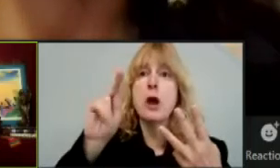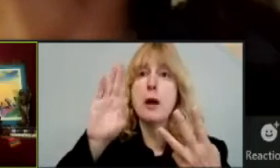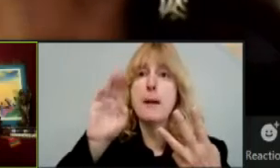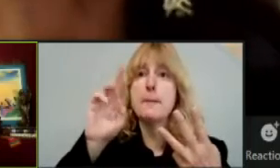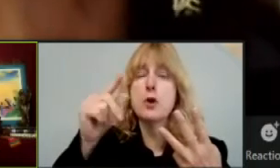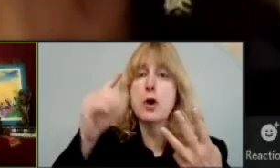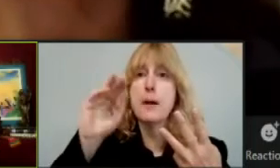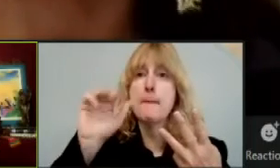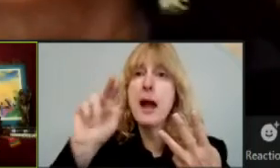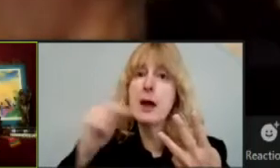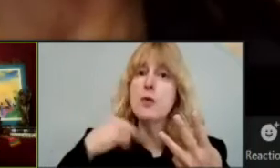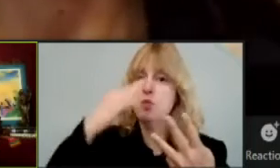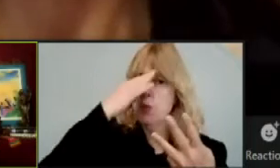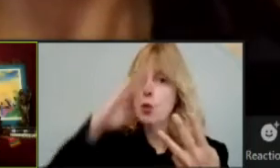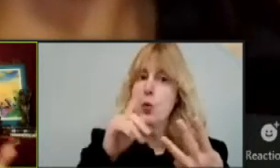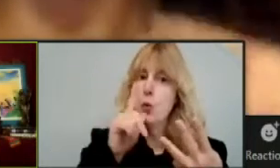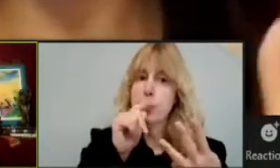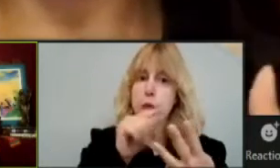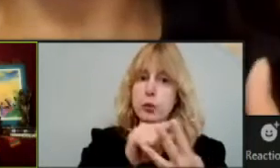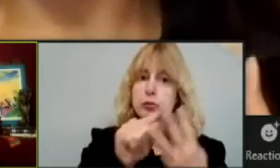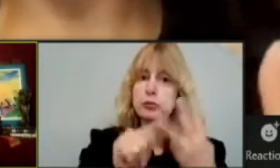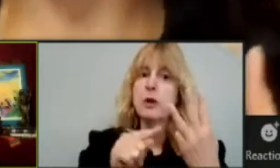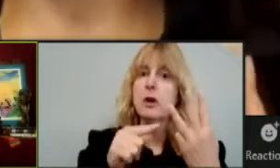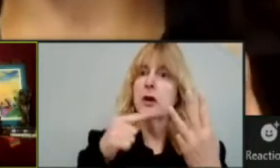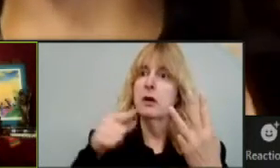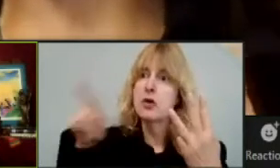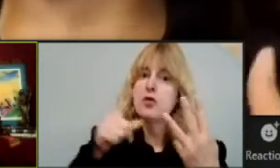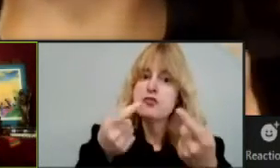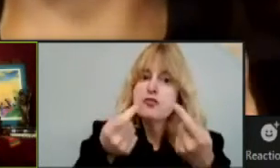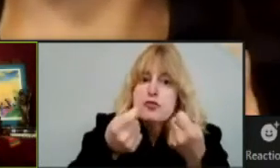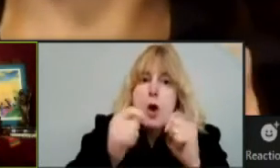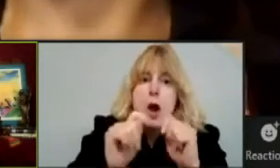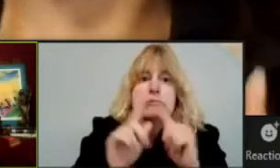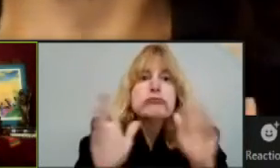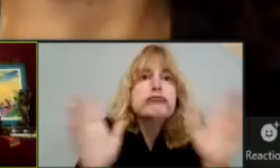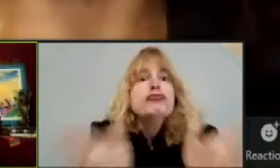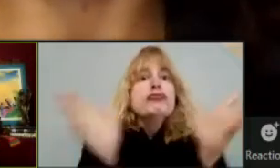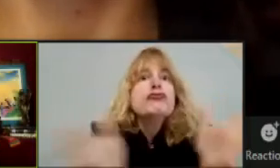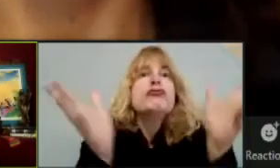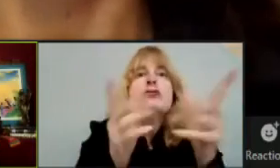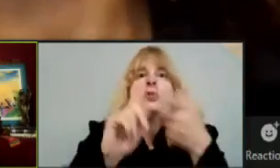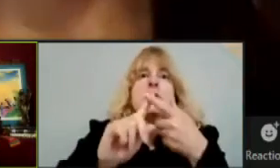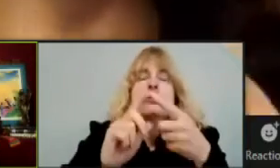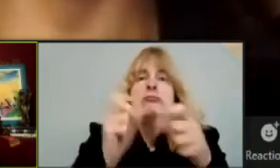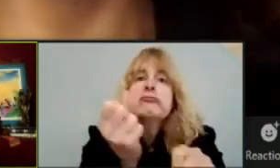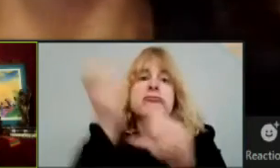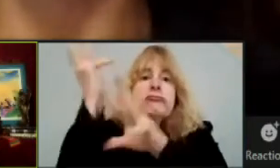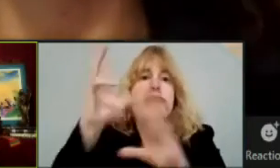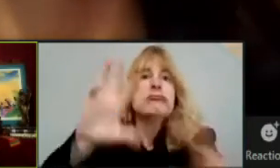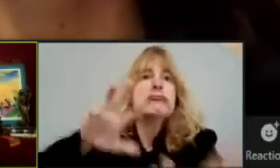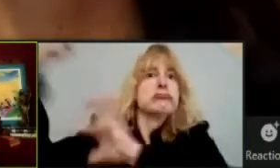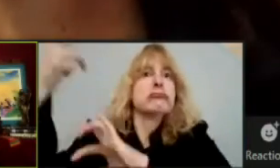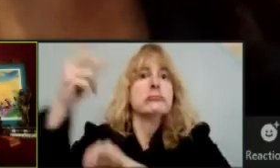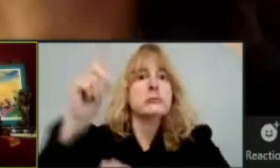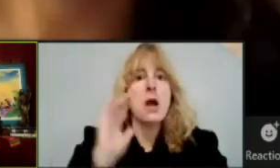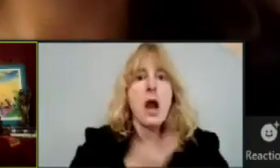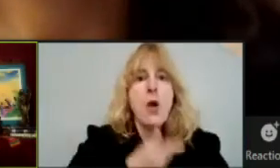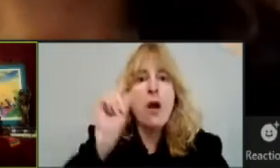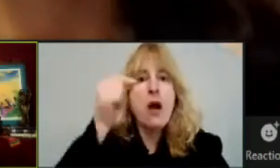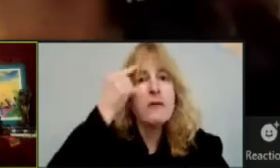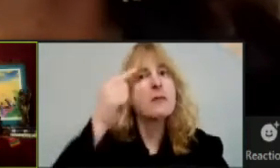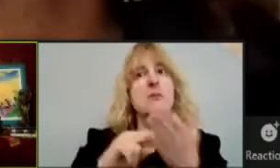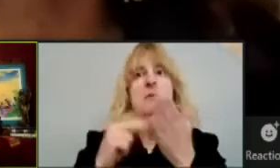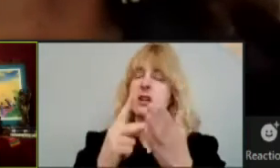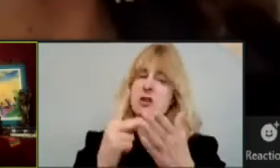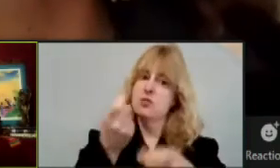you attempted to create a process that undermines the validity and the power of our vote. That's unacceptable. We also